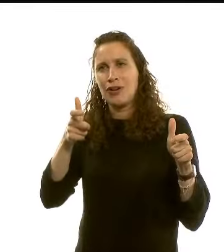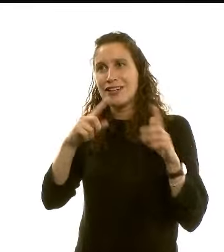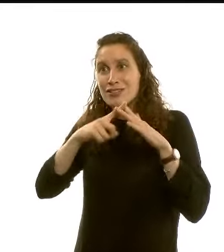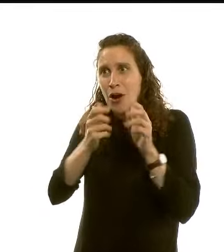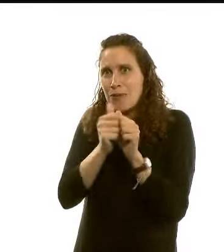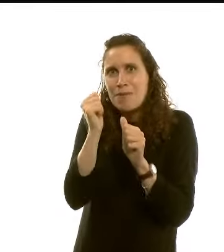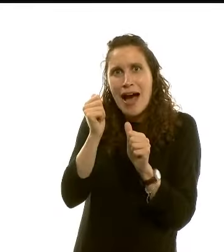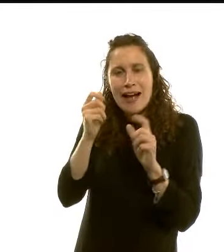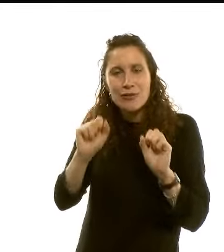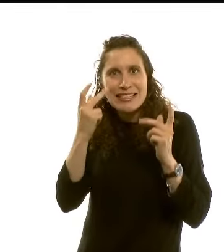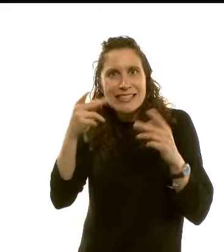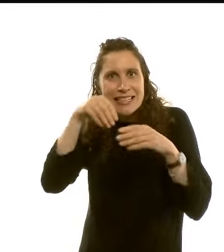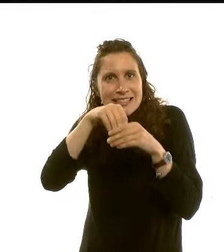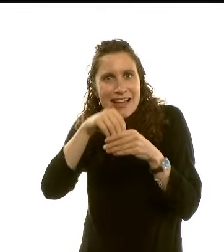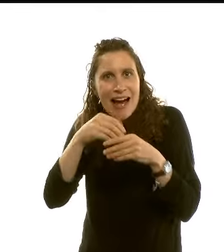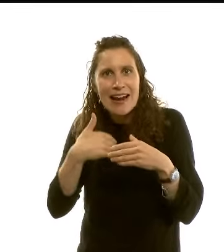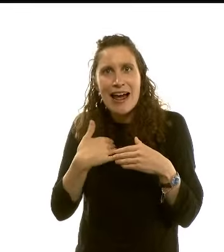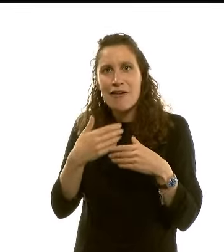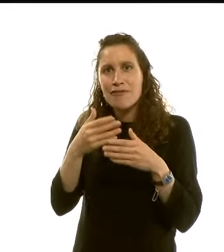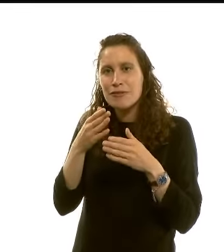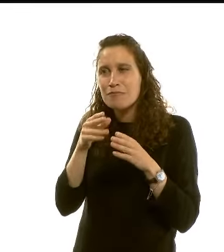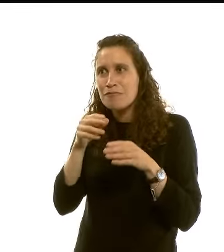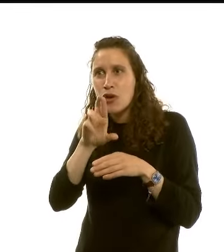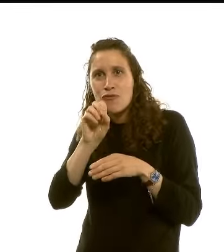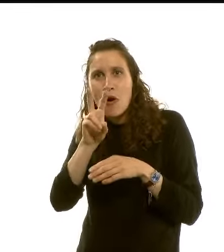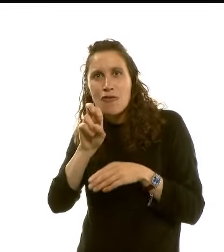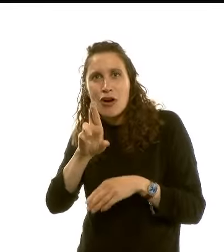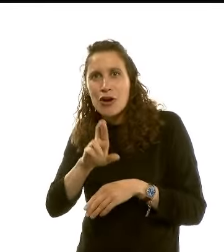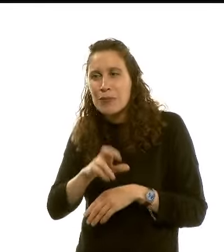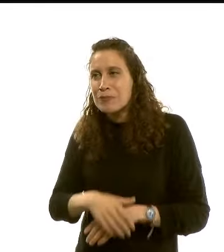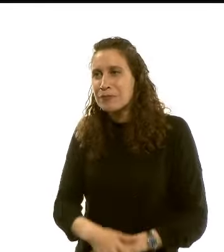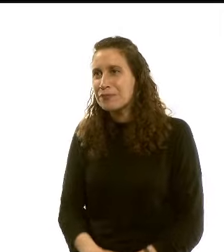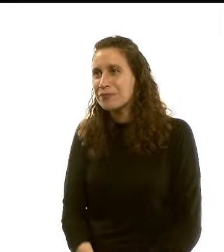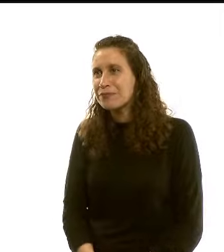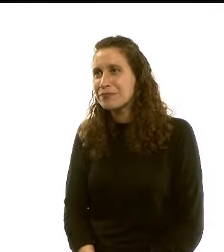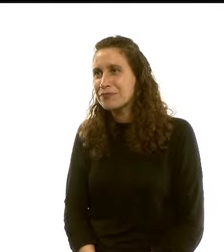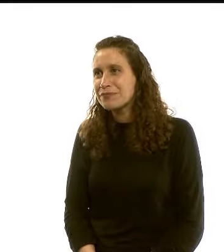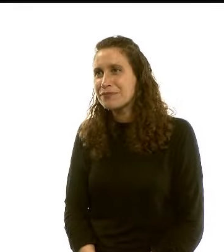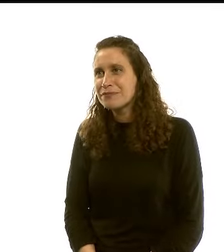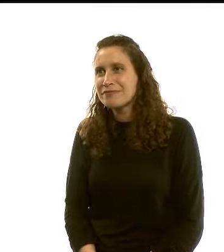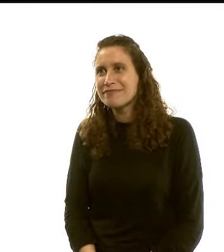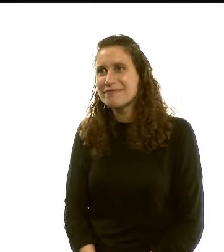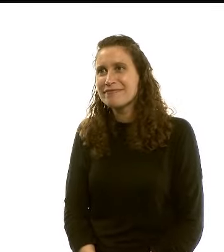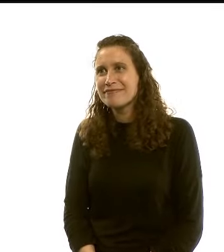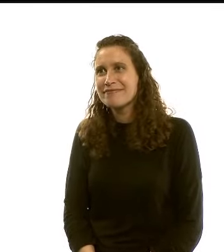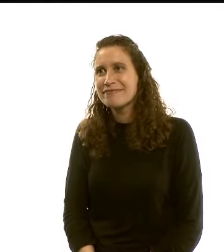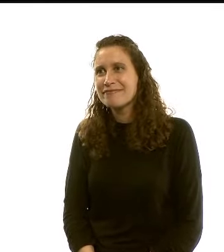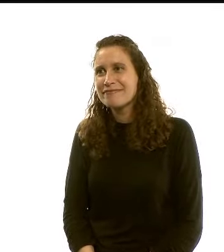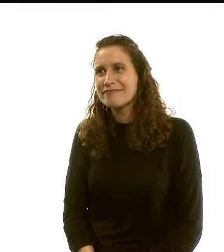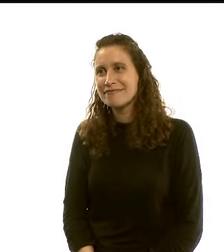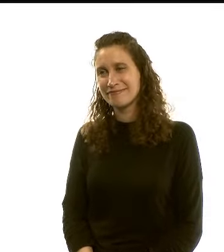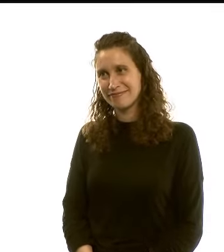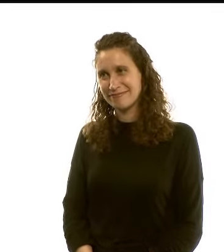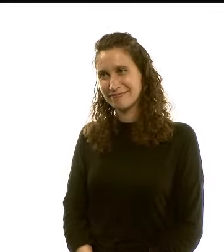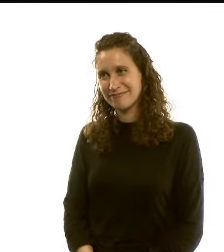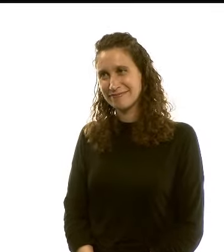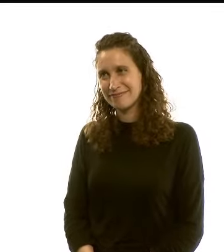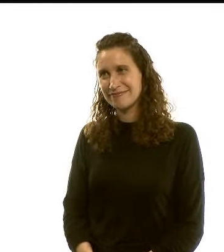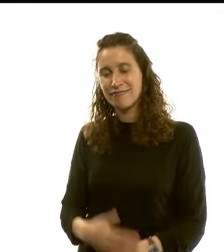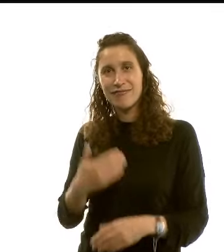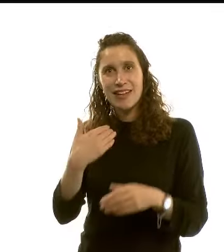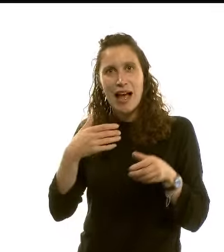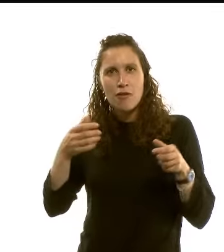We can see inside, we have the little rover. Try that ramp function now. Come on, buddy. Awesome. And then it should just roll out. We have these